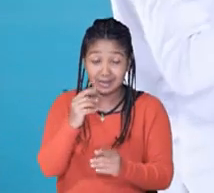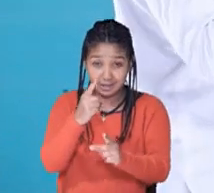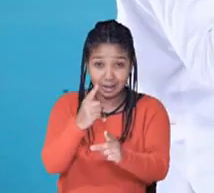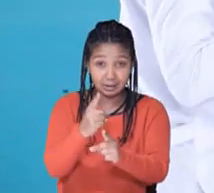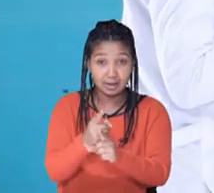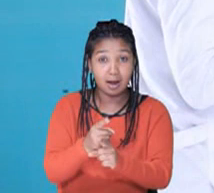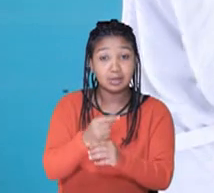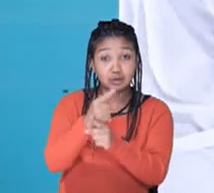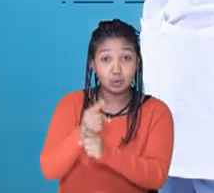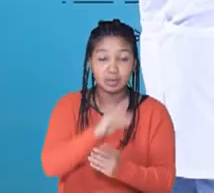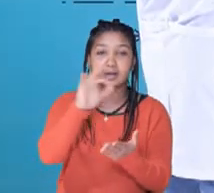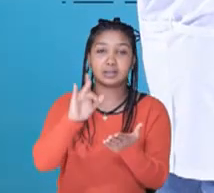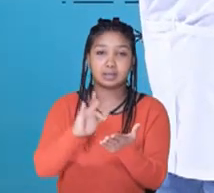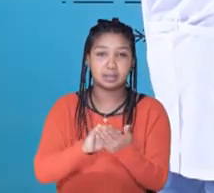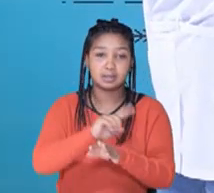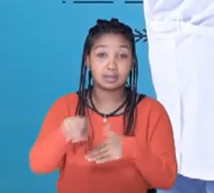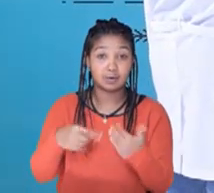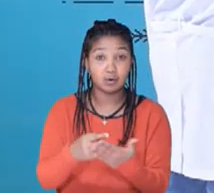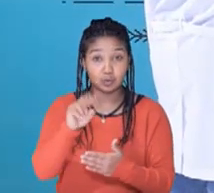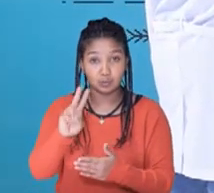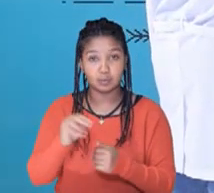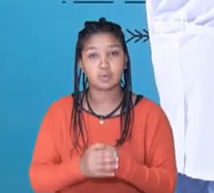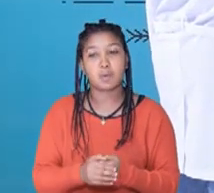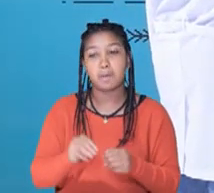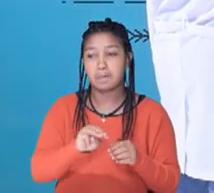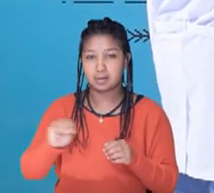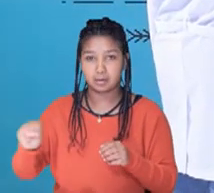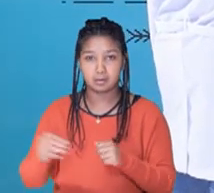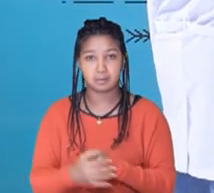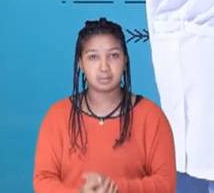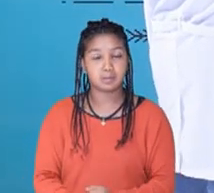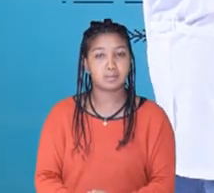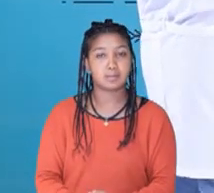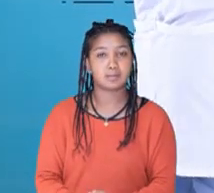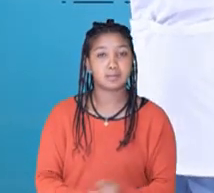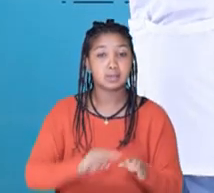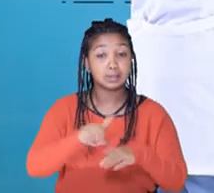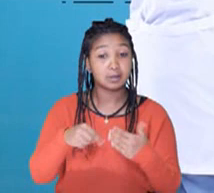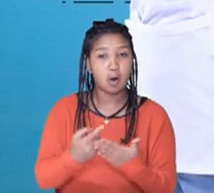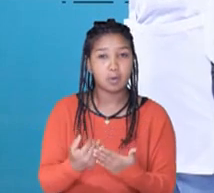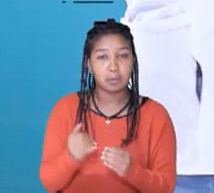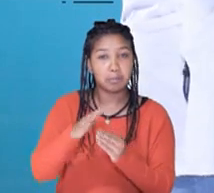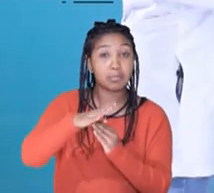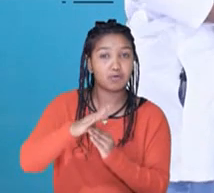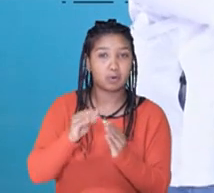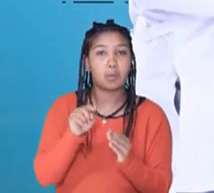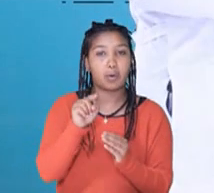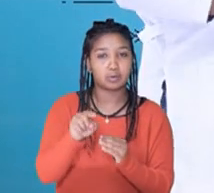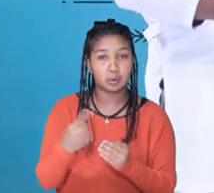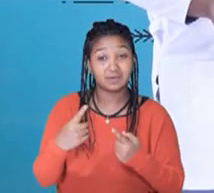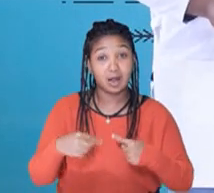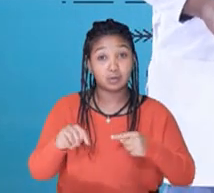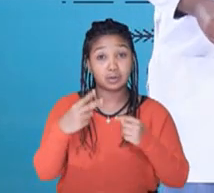exactly at the geometrical center. Therefore, it is 2 meters. This is our pivotal point. We'll try to